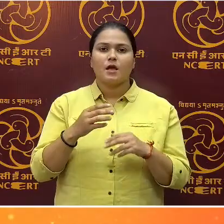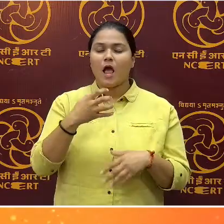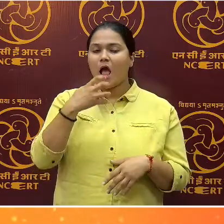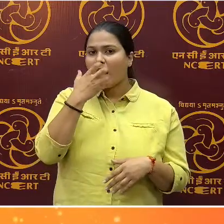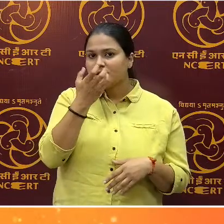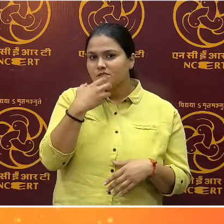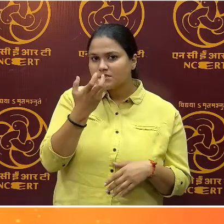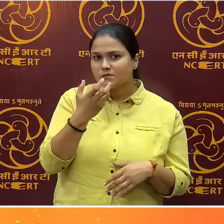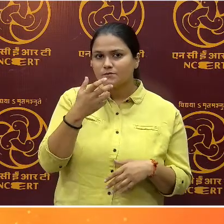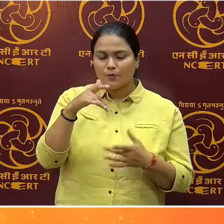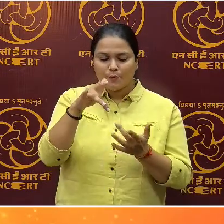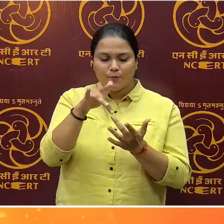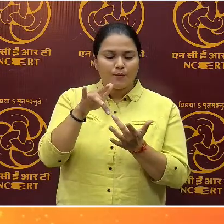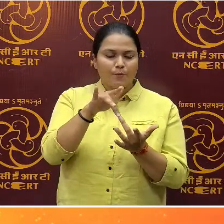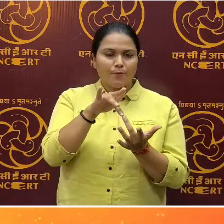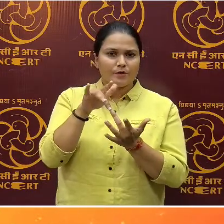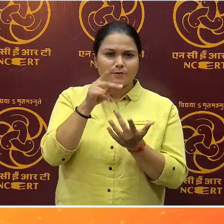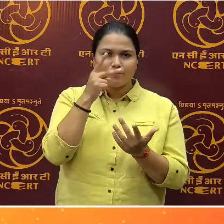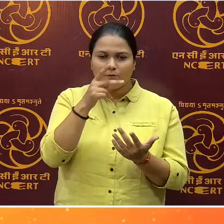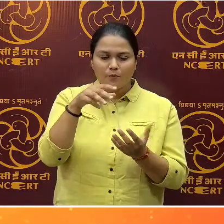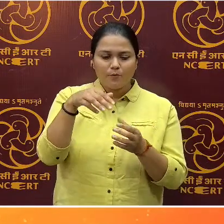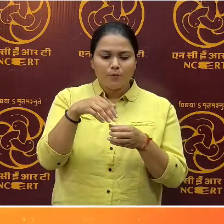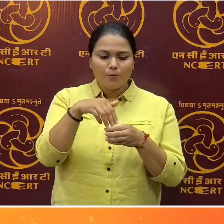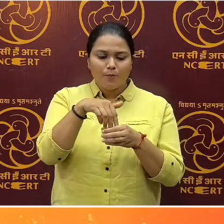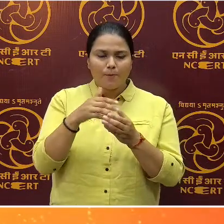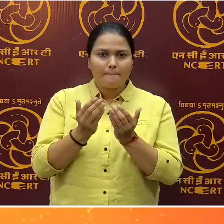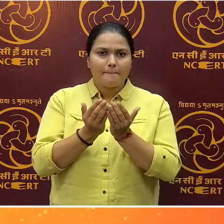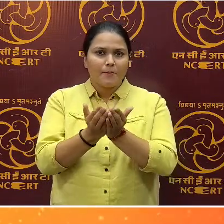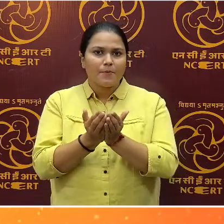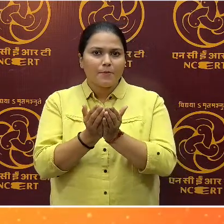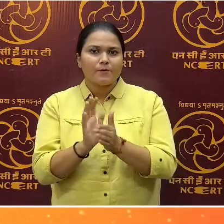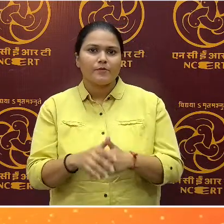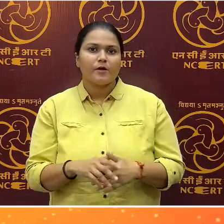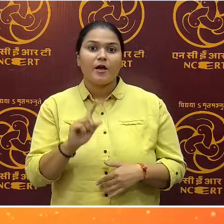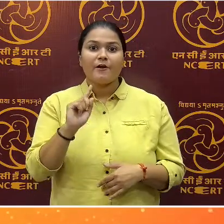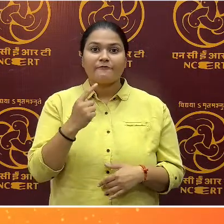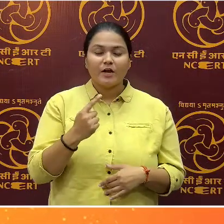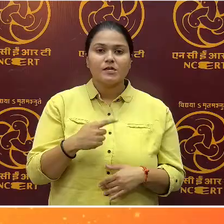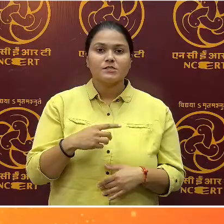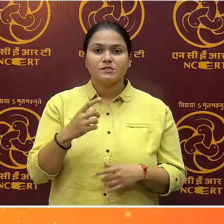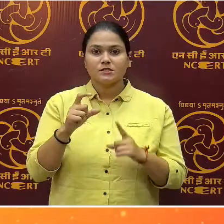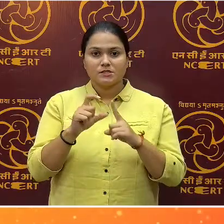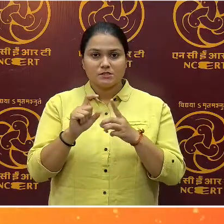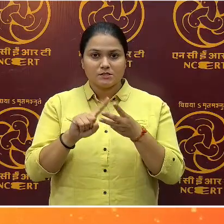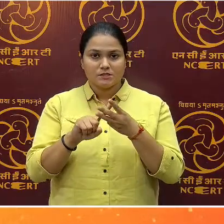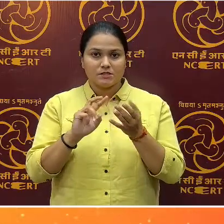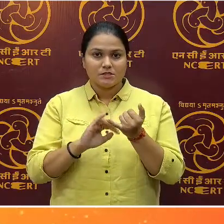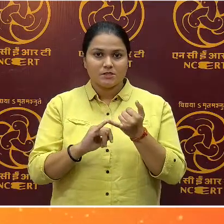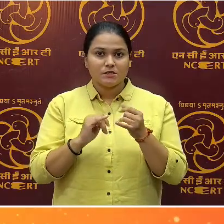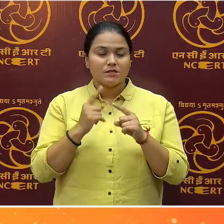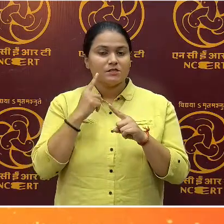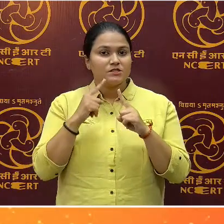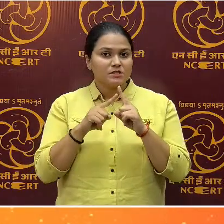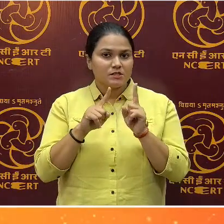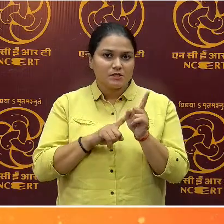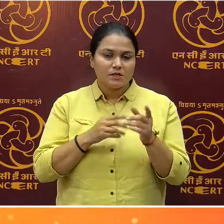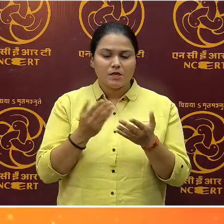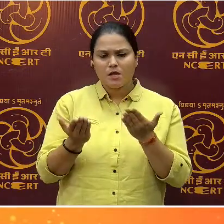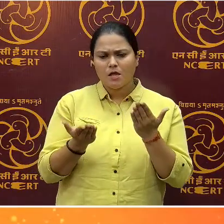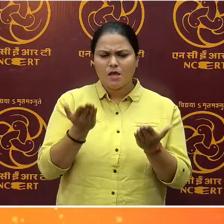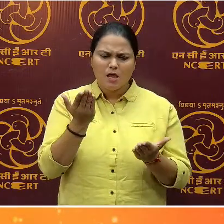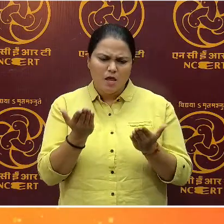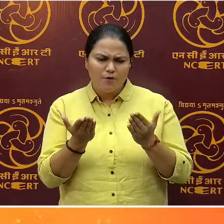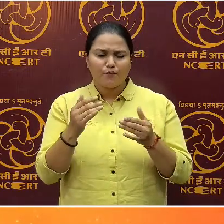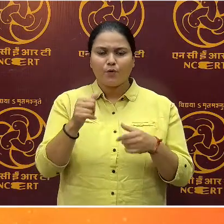in the middle, right? Because it is having density that is somewhere equal to